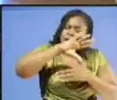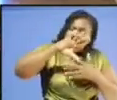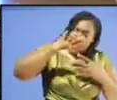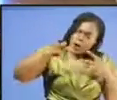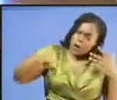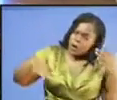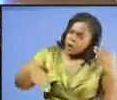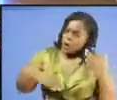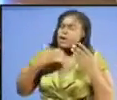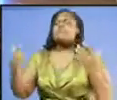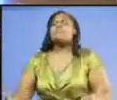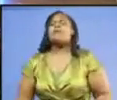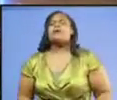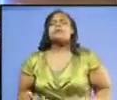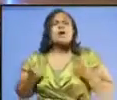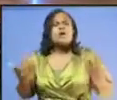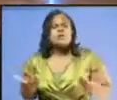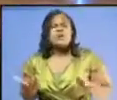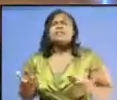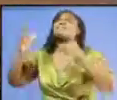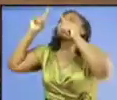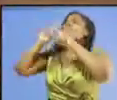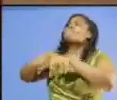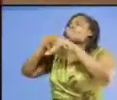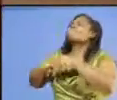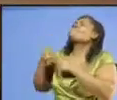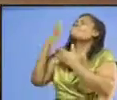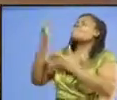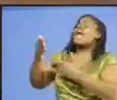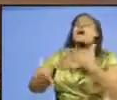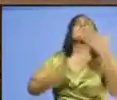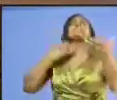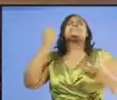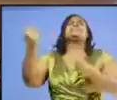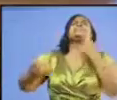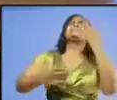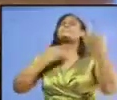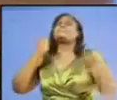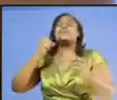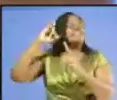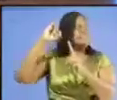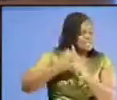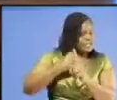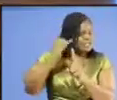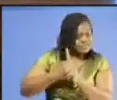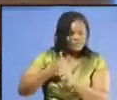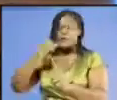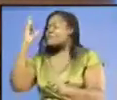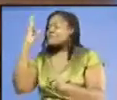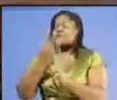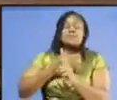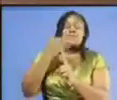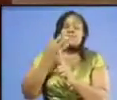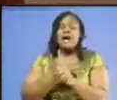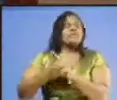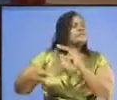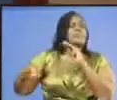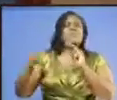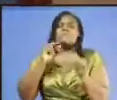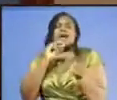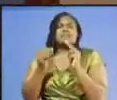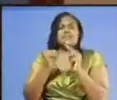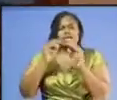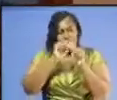my life he has been faithful. I will testify in January and February and